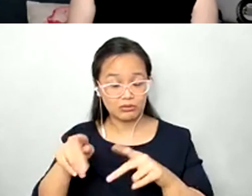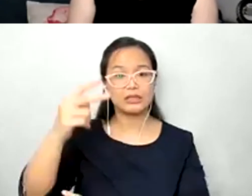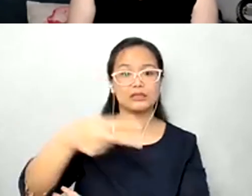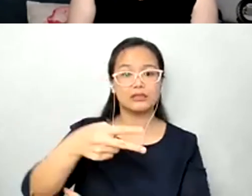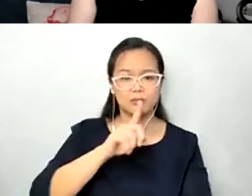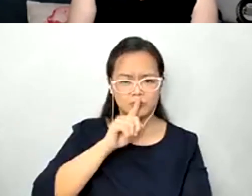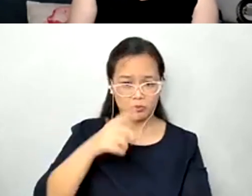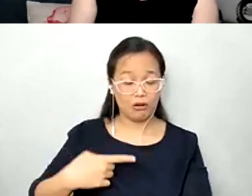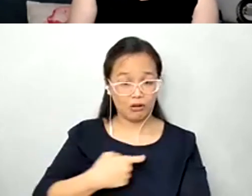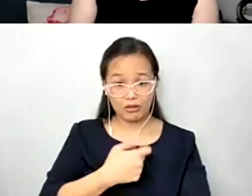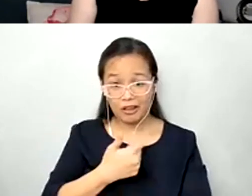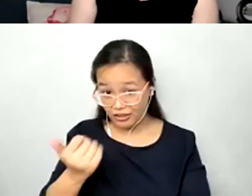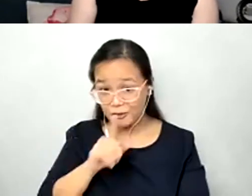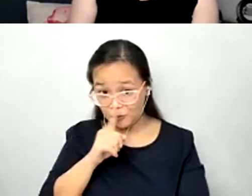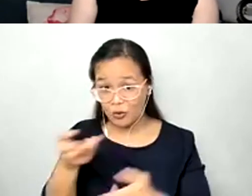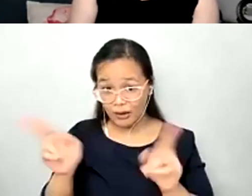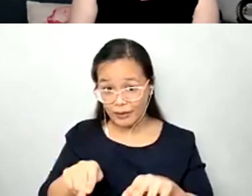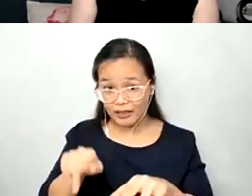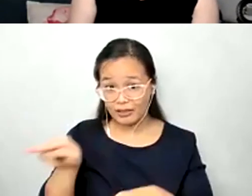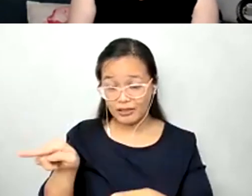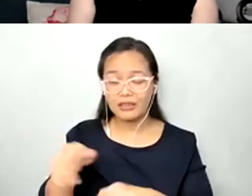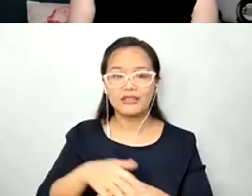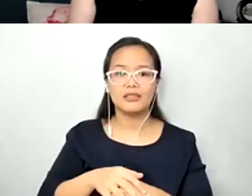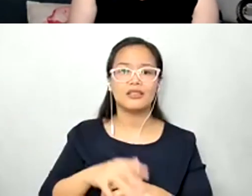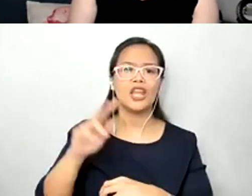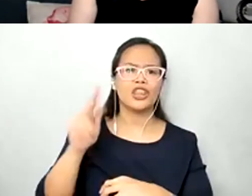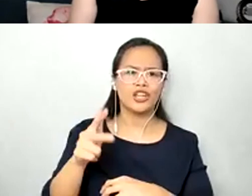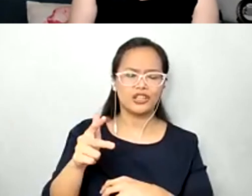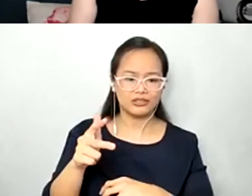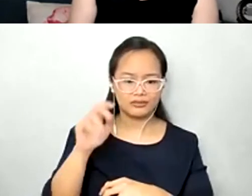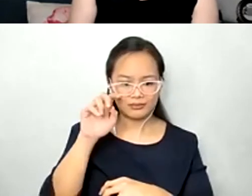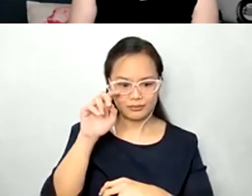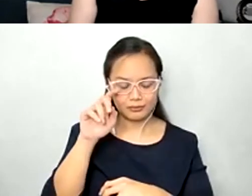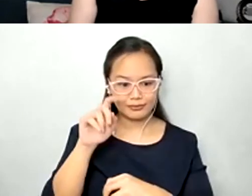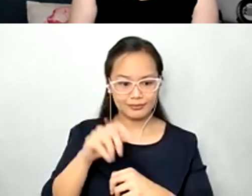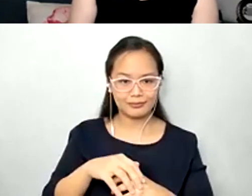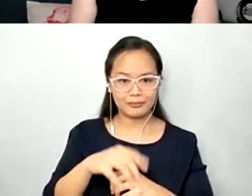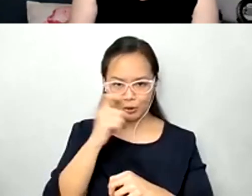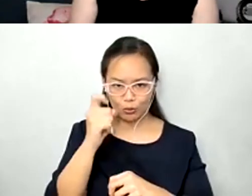harm to others? Pangalawa, because of your empathy ba? Yung pangatlo is have you, because of your empathy,